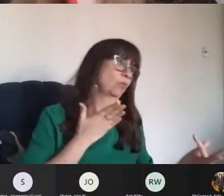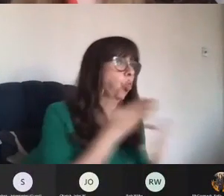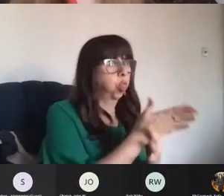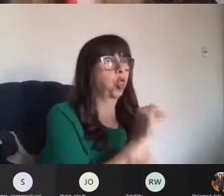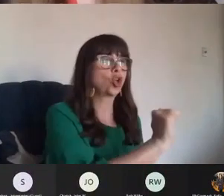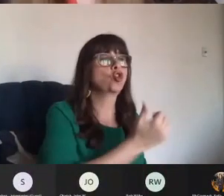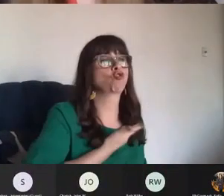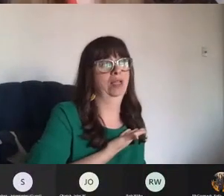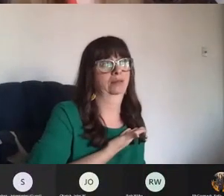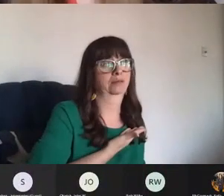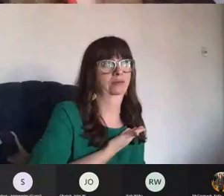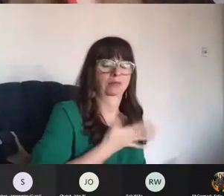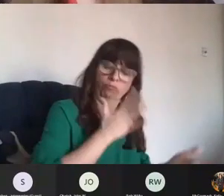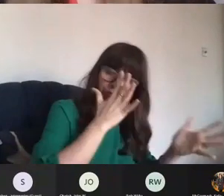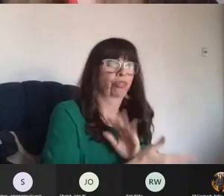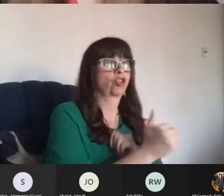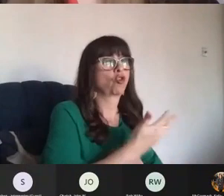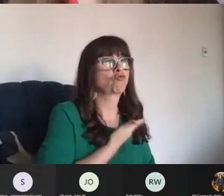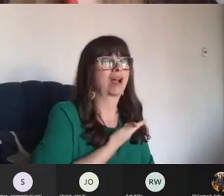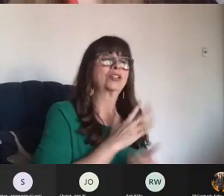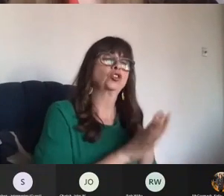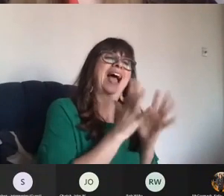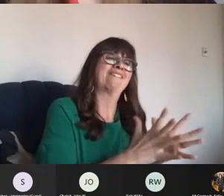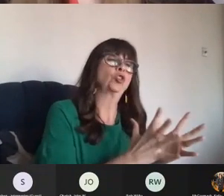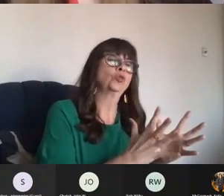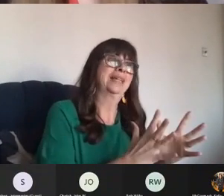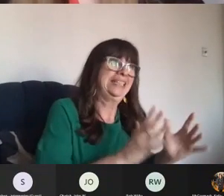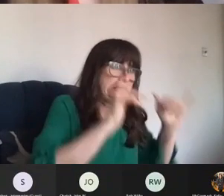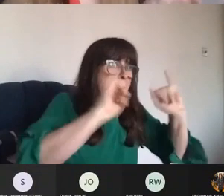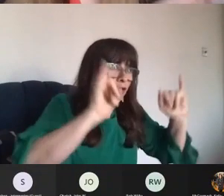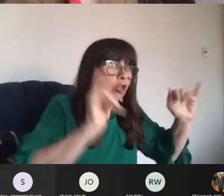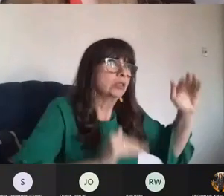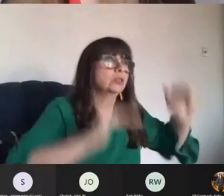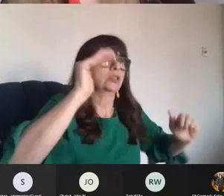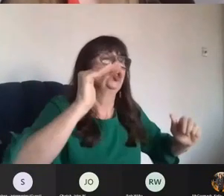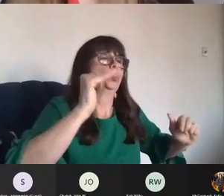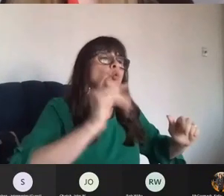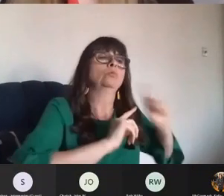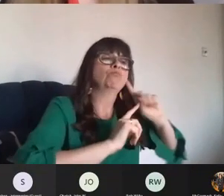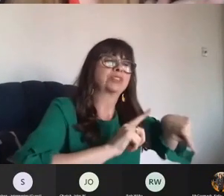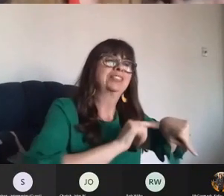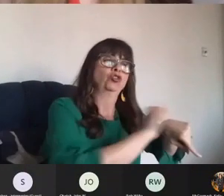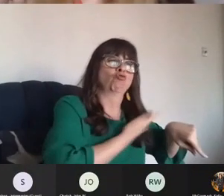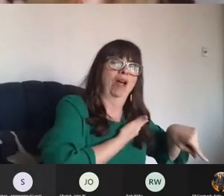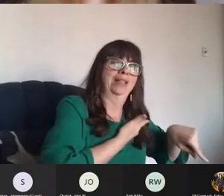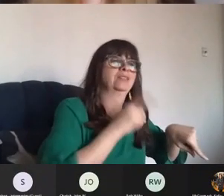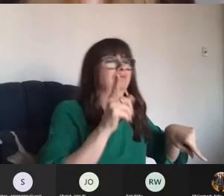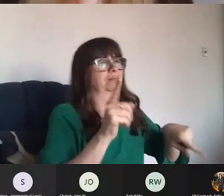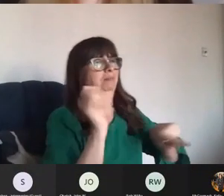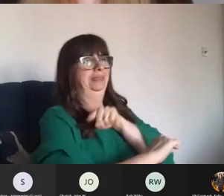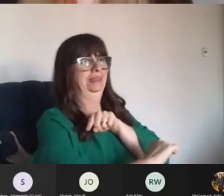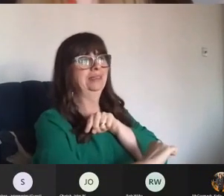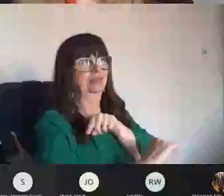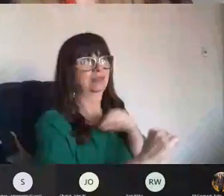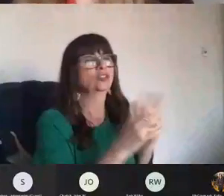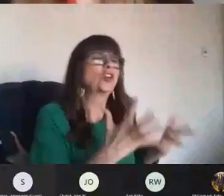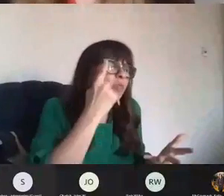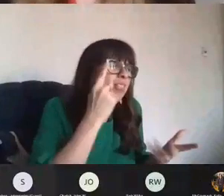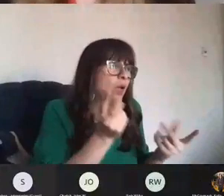right, intrusive way of finding perpetrators. So it's really a balance of what is